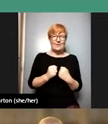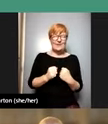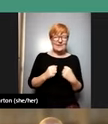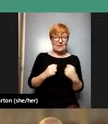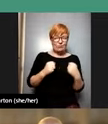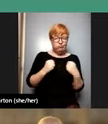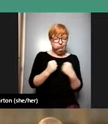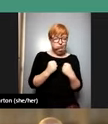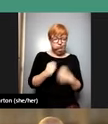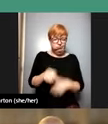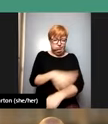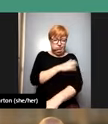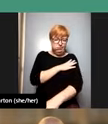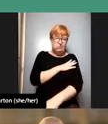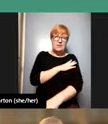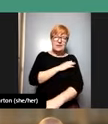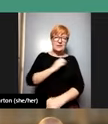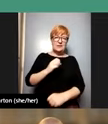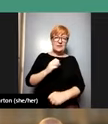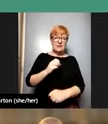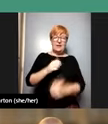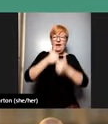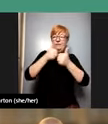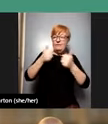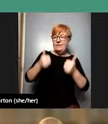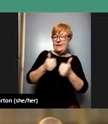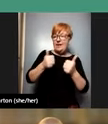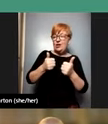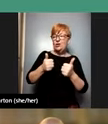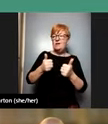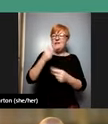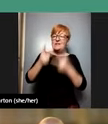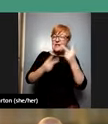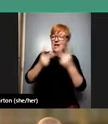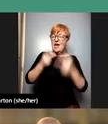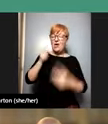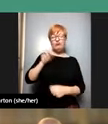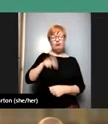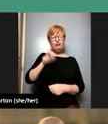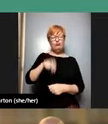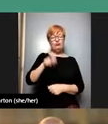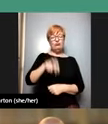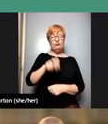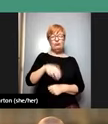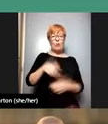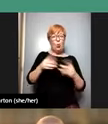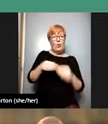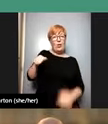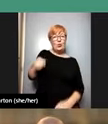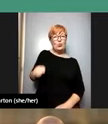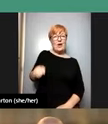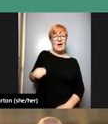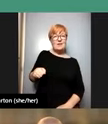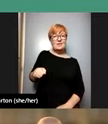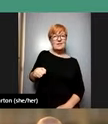dim dawn, when the Calypsonian finally climbs down the gangway with his beige canvas suitcase, he looks to